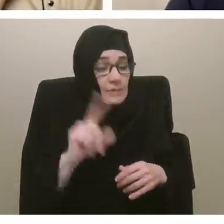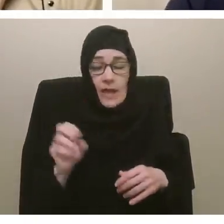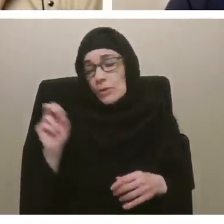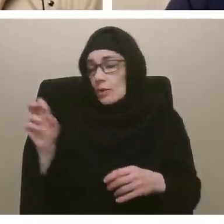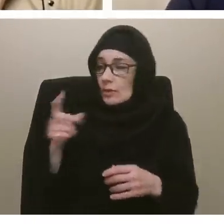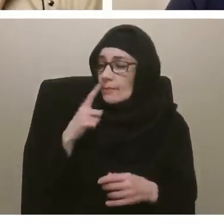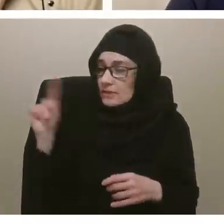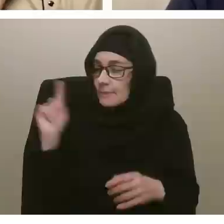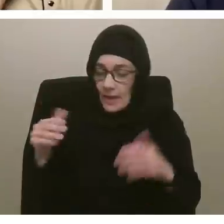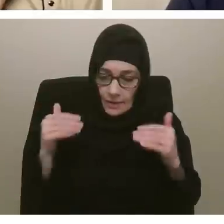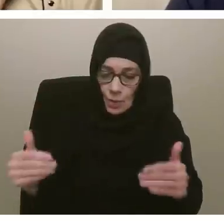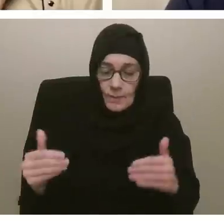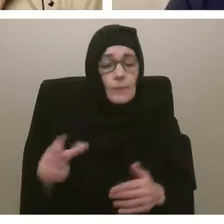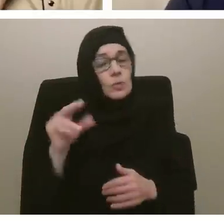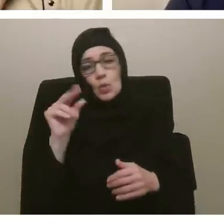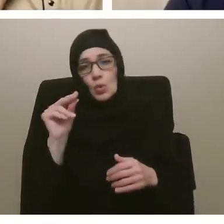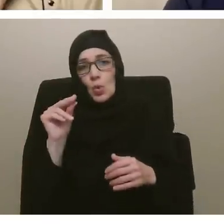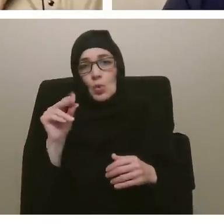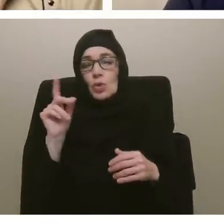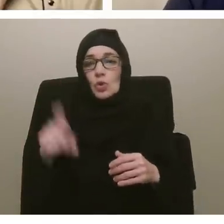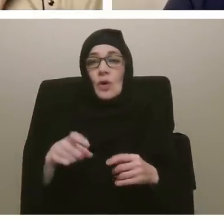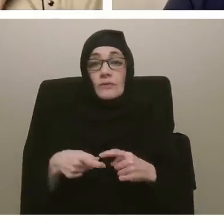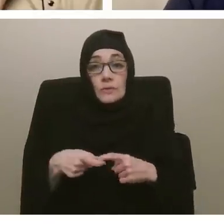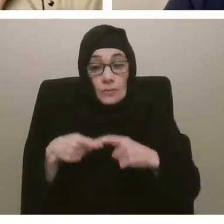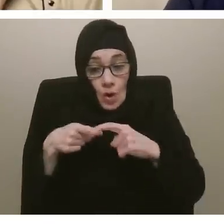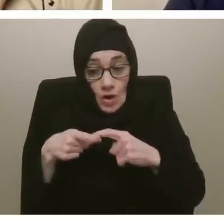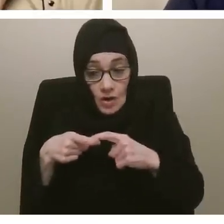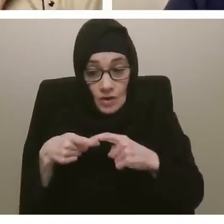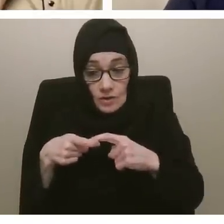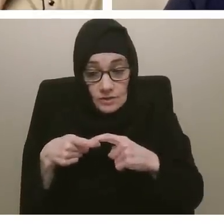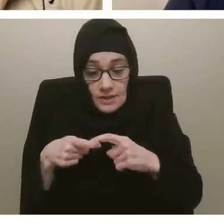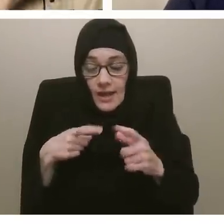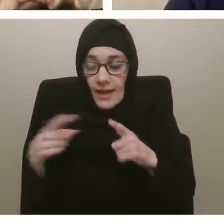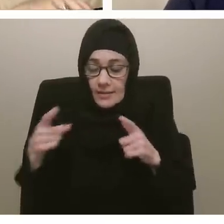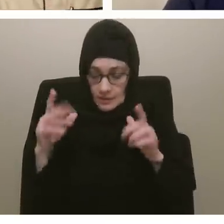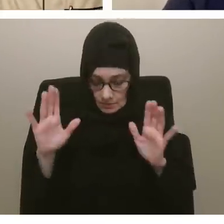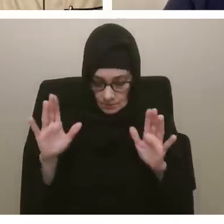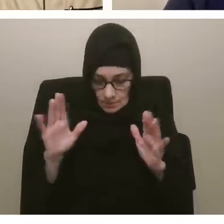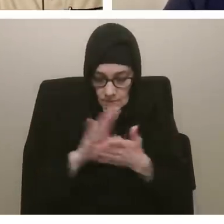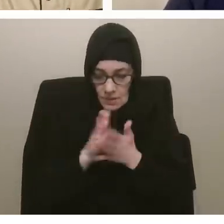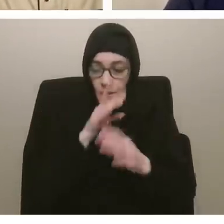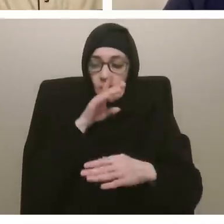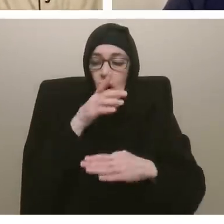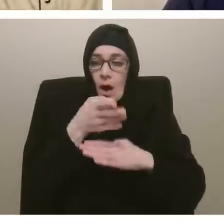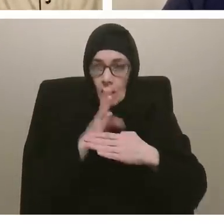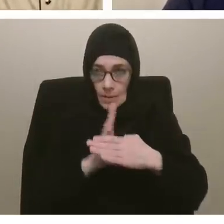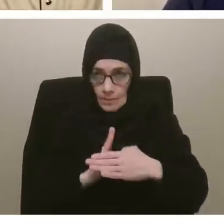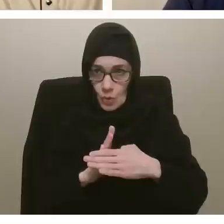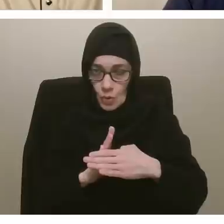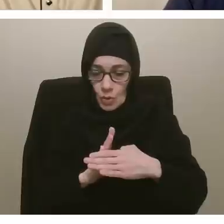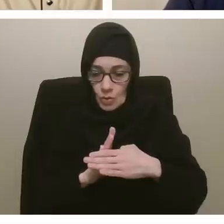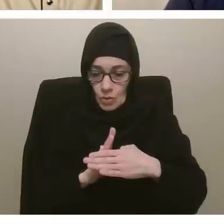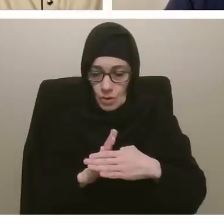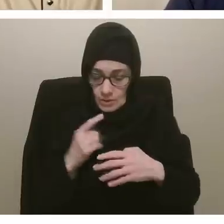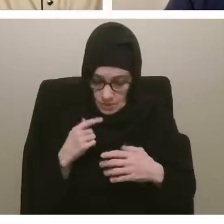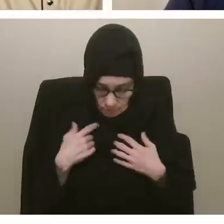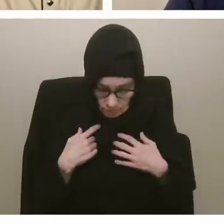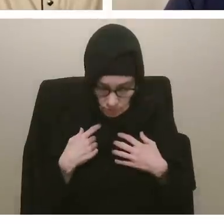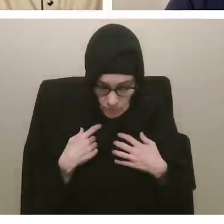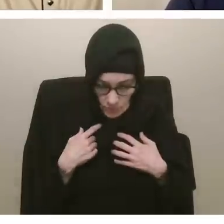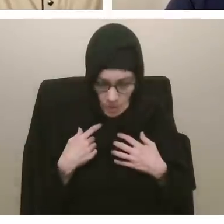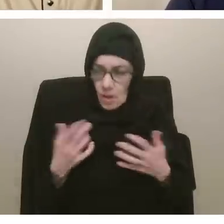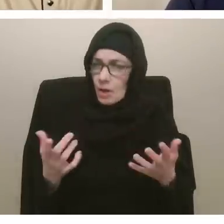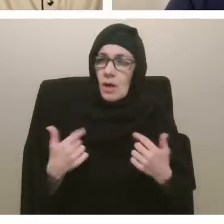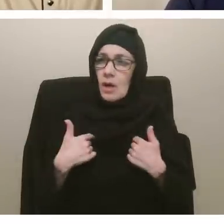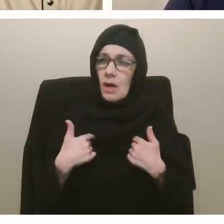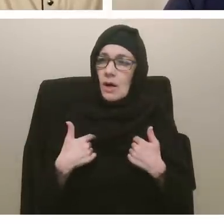have to stop. You have to really humble yourself. You have to actually negate yourself. You have to say, okay, you know, what do I know?